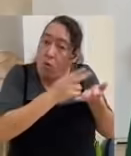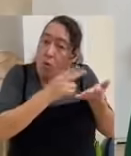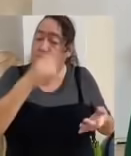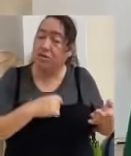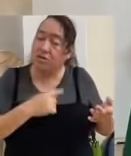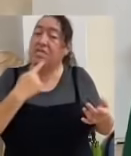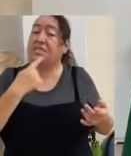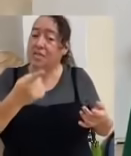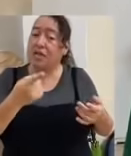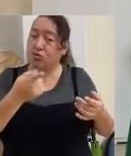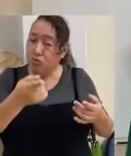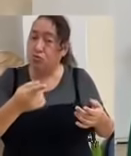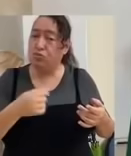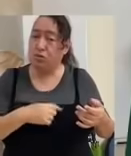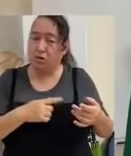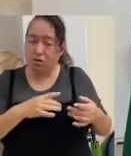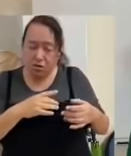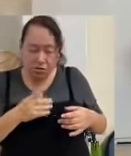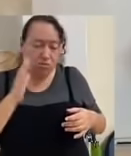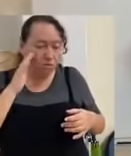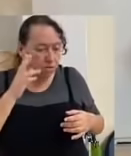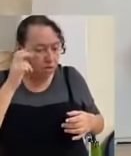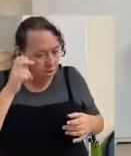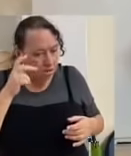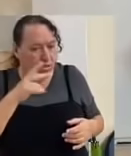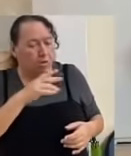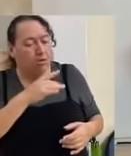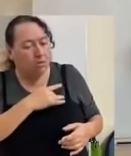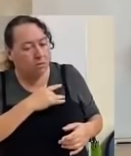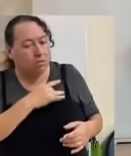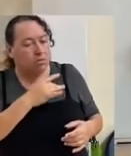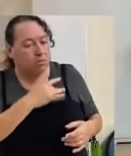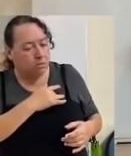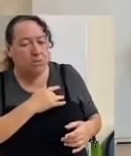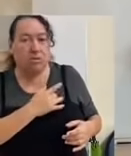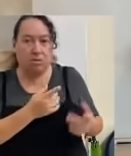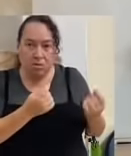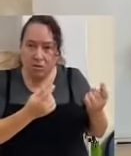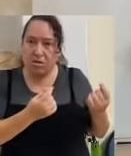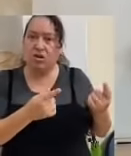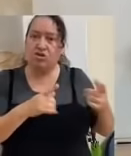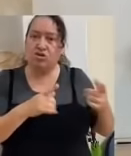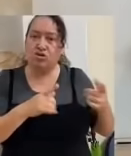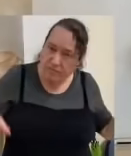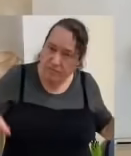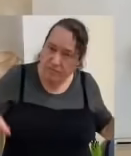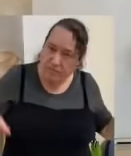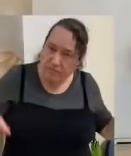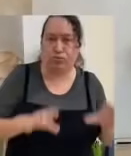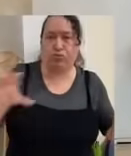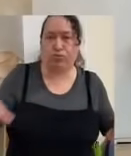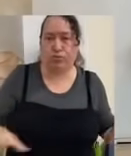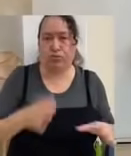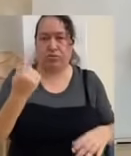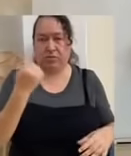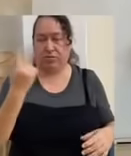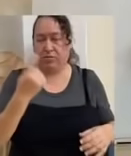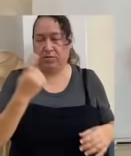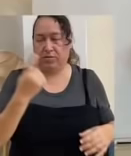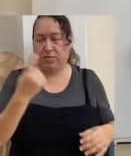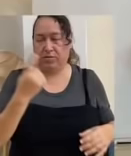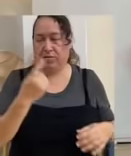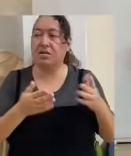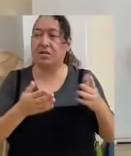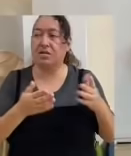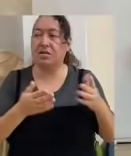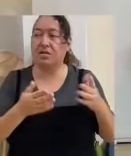word. What it says to you. The most important thing is when you do something, let not your left